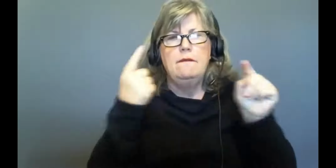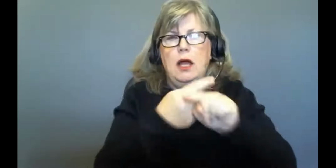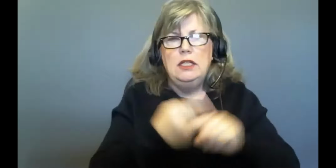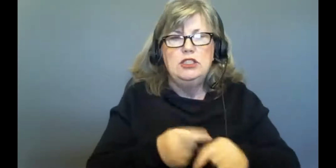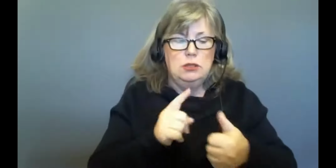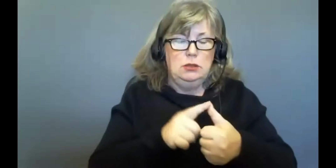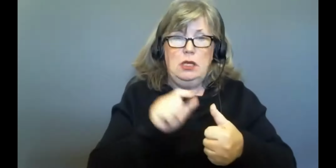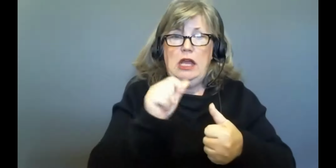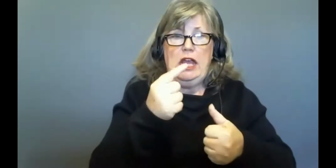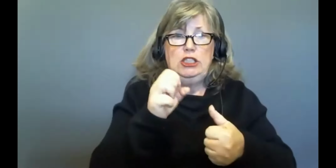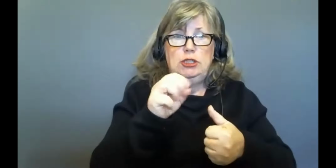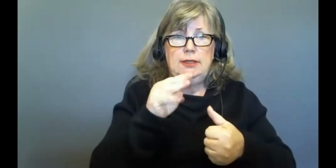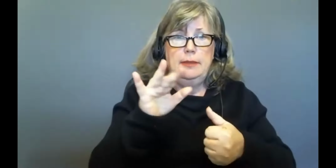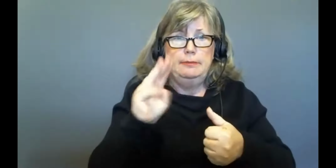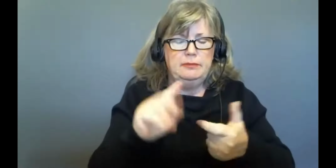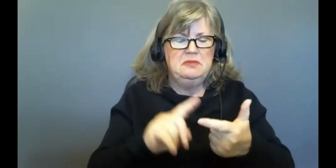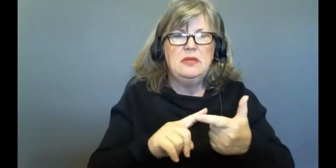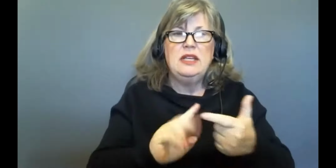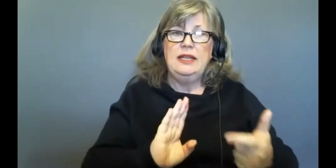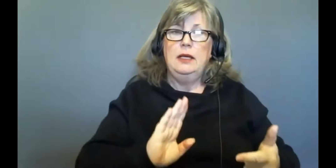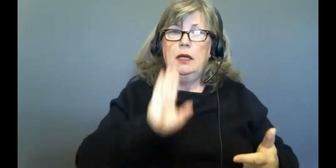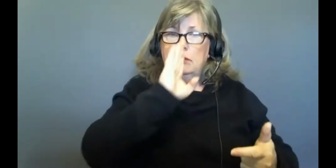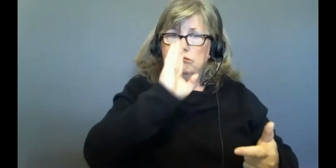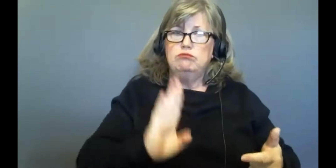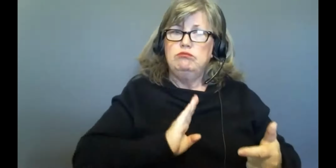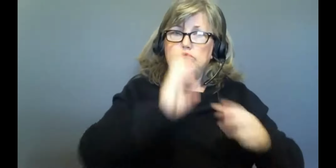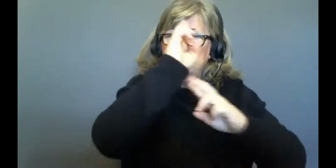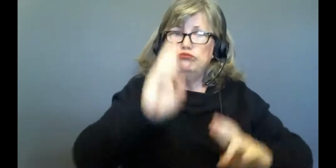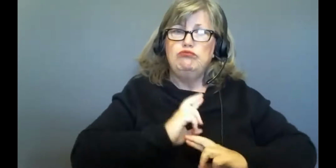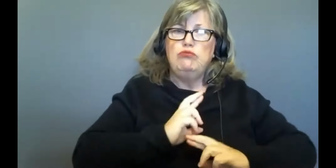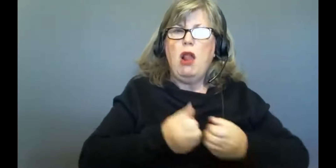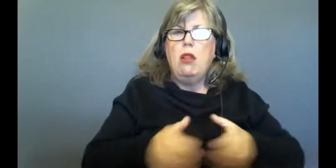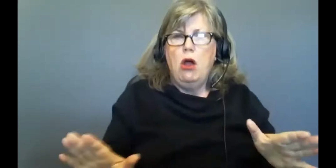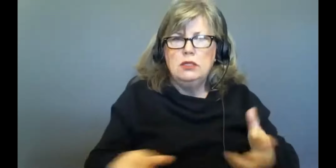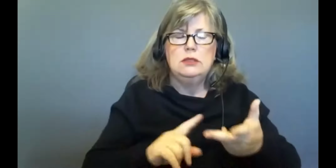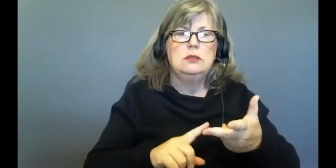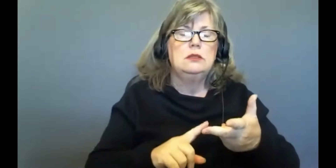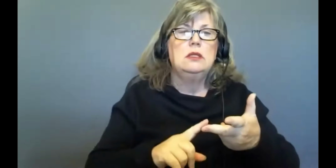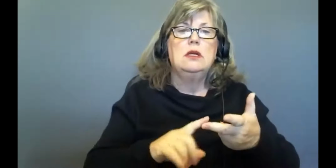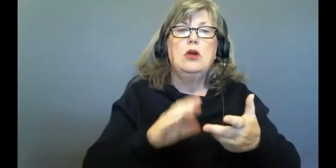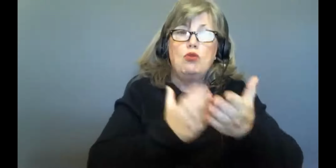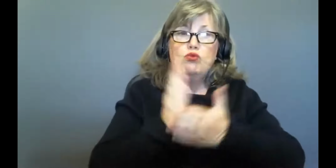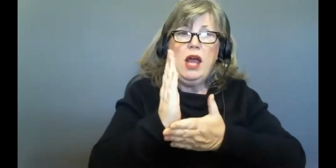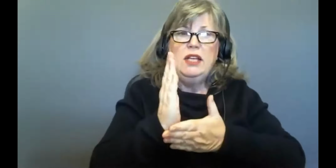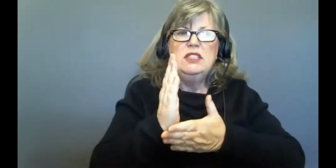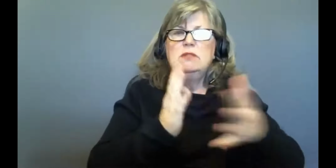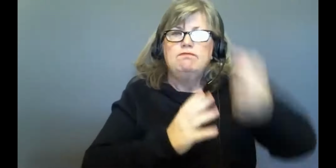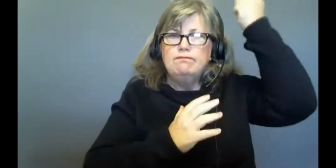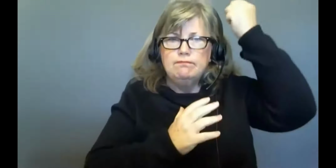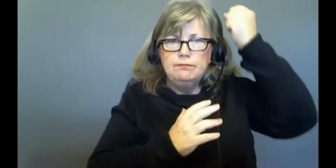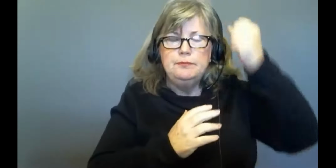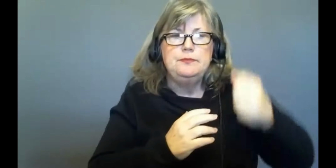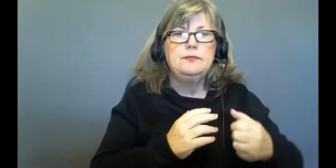ageism, the loss of dignity, civil rights that were denied, barring of